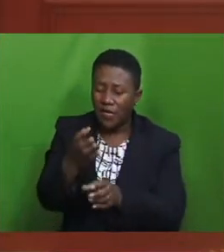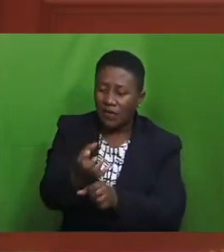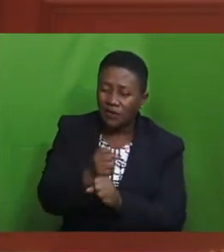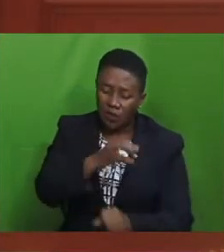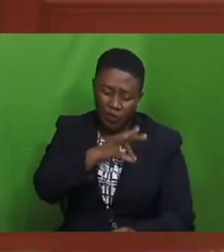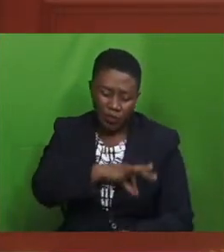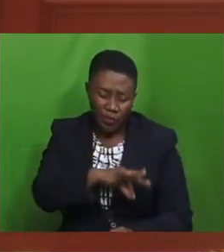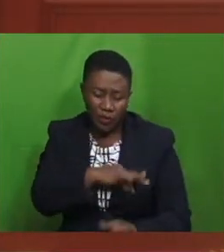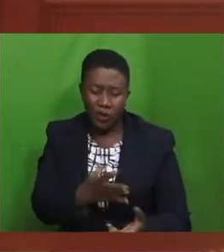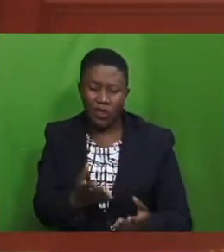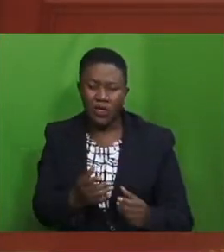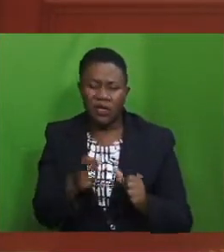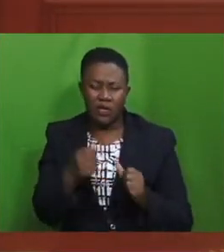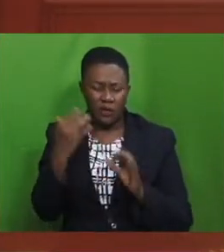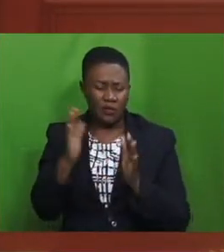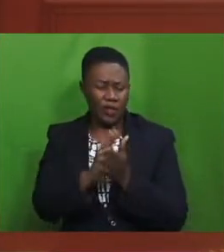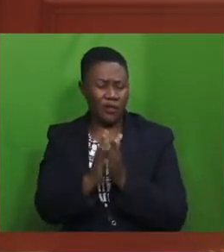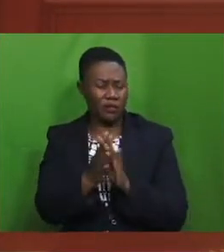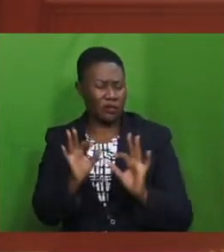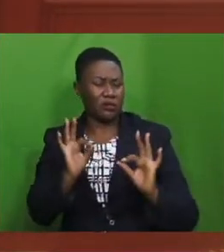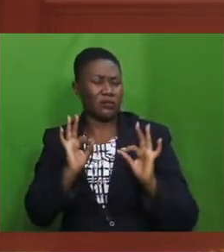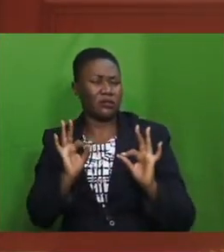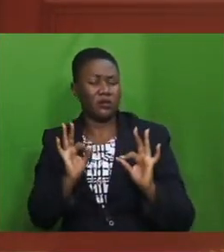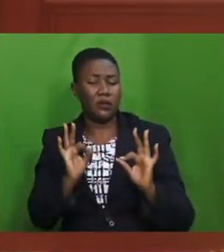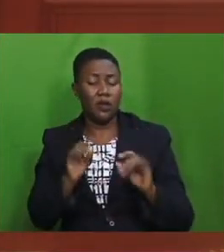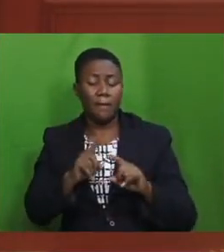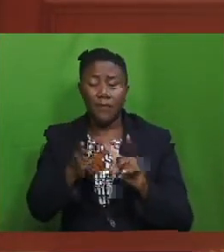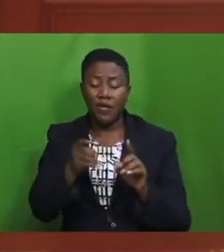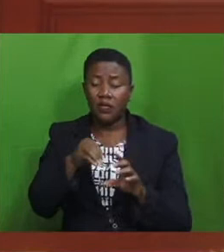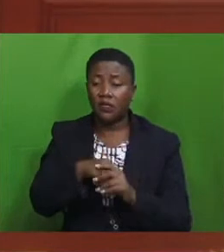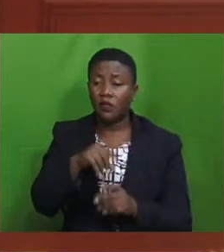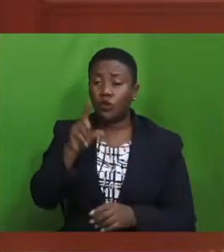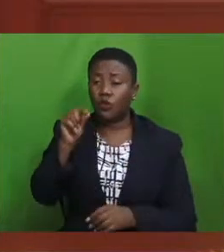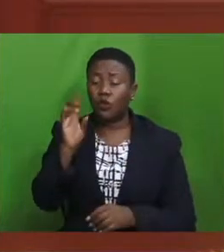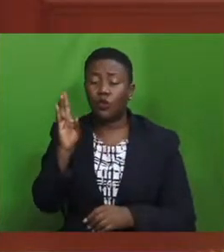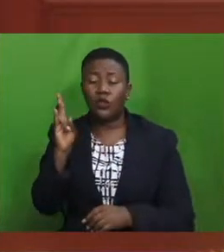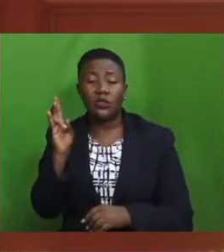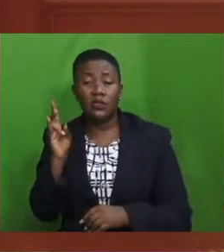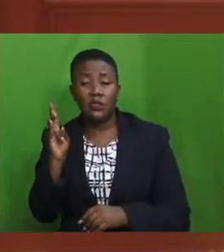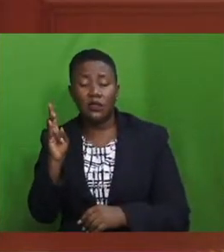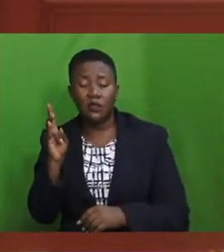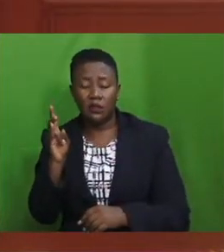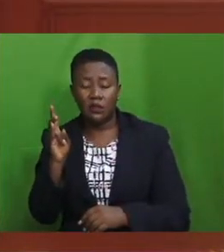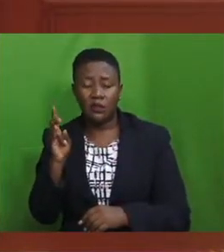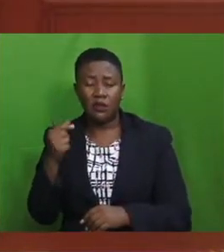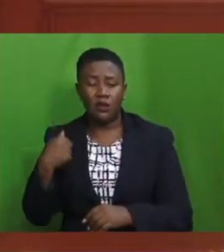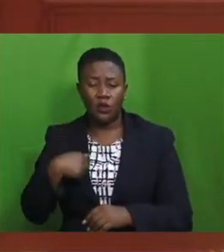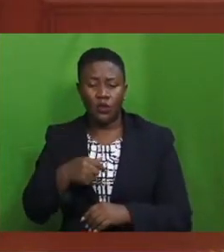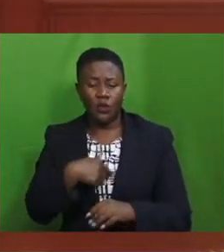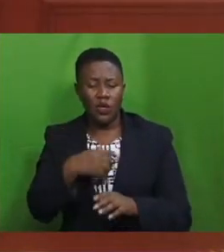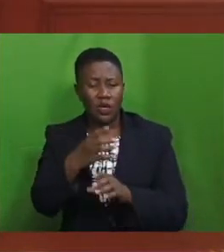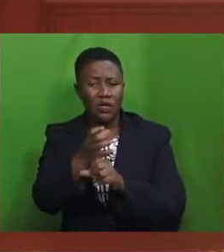remains significant. But Mr. Speaker, in 2017, they recorded a loss of